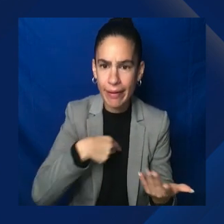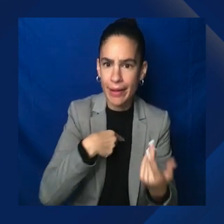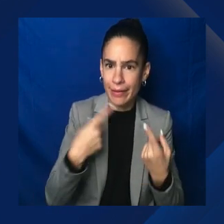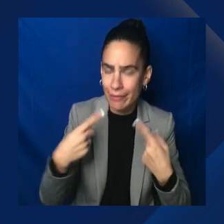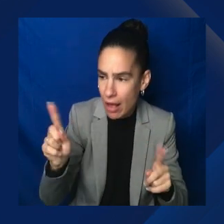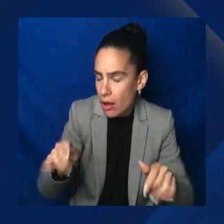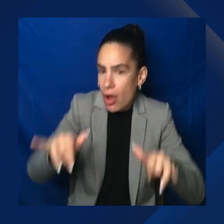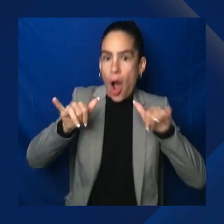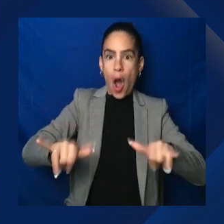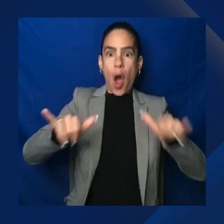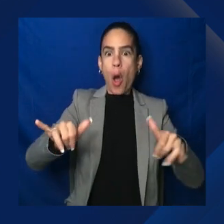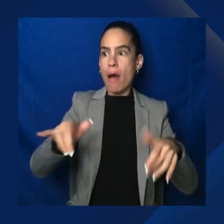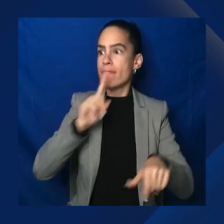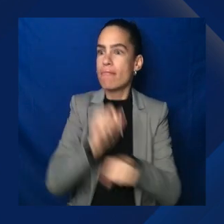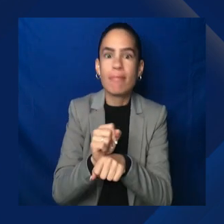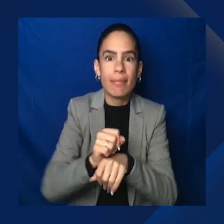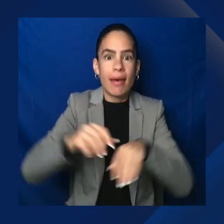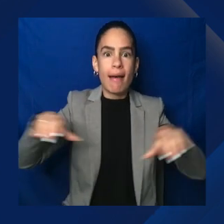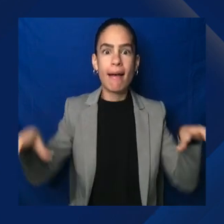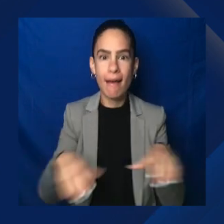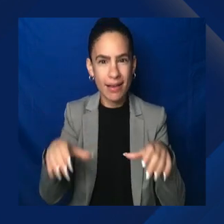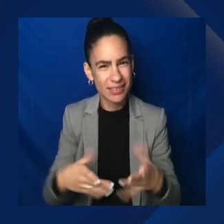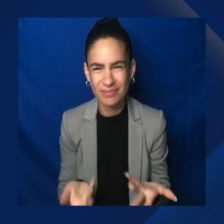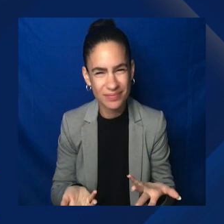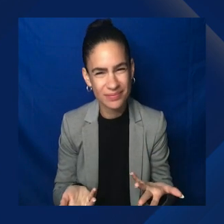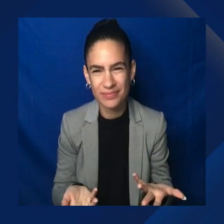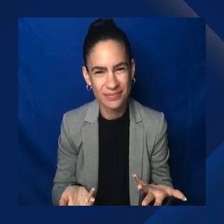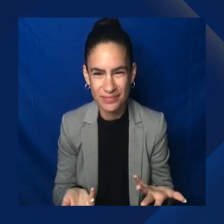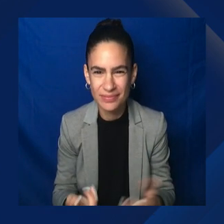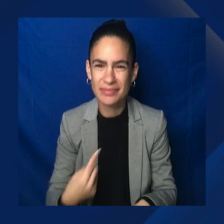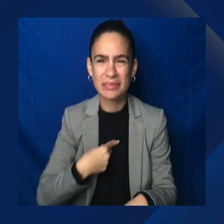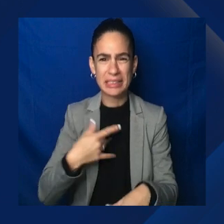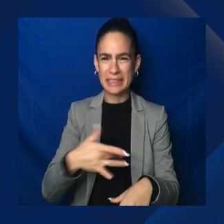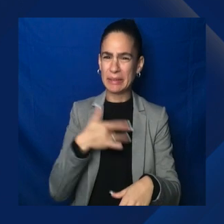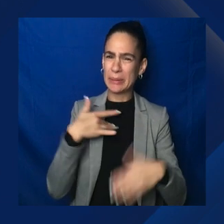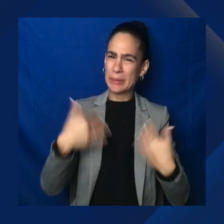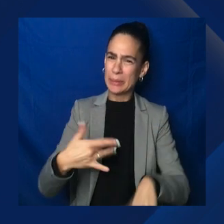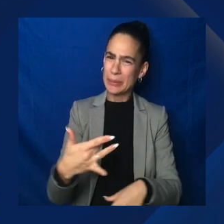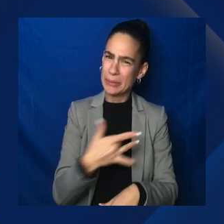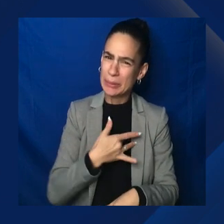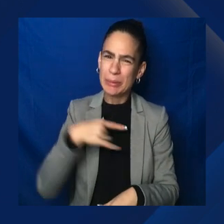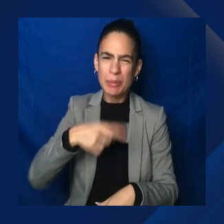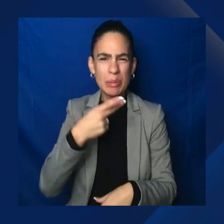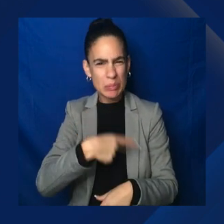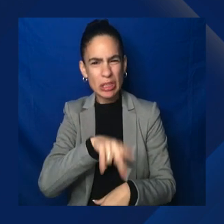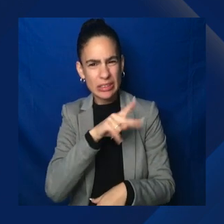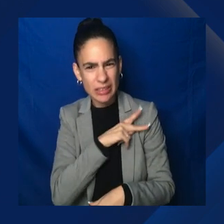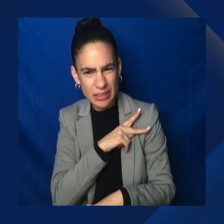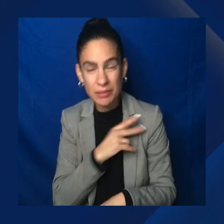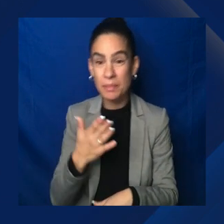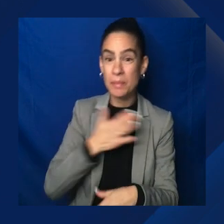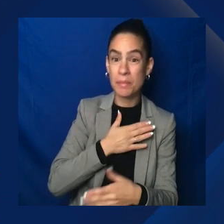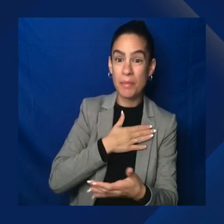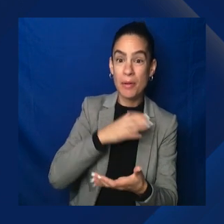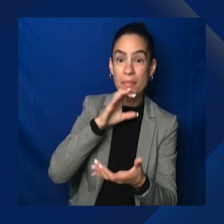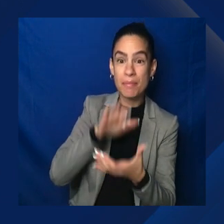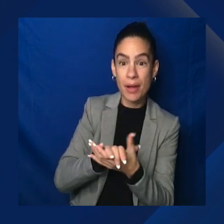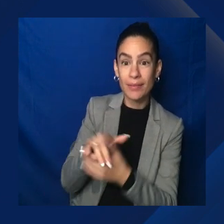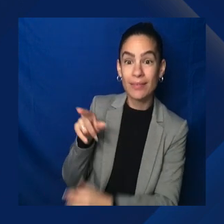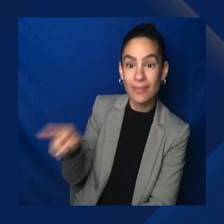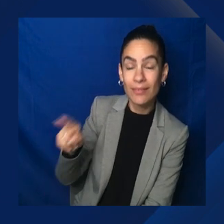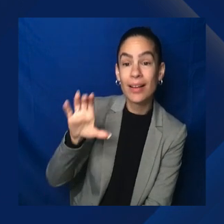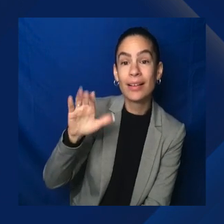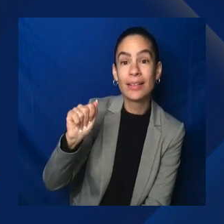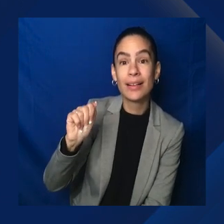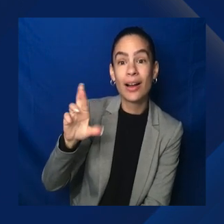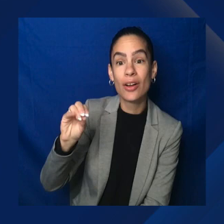This is an issue personal for me. My wife, Carolina, is an OBGYN, a